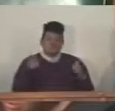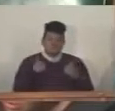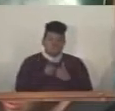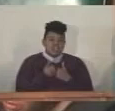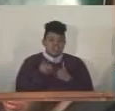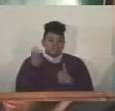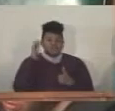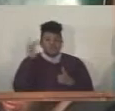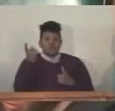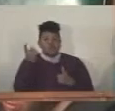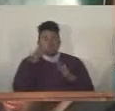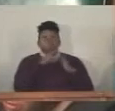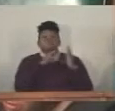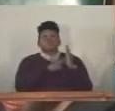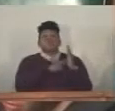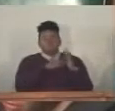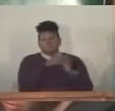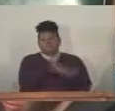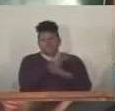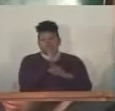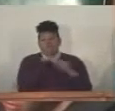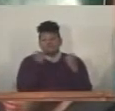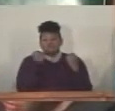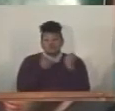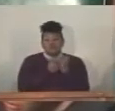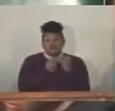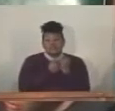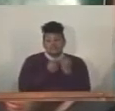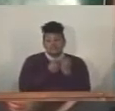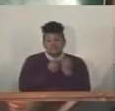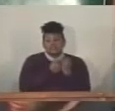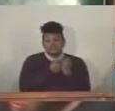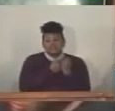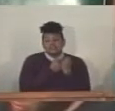being corrected by this new amendment.